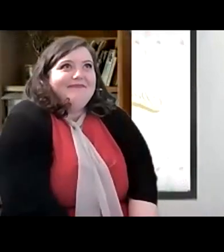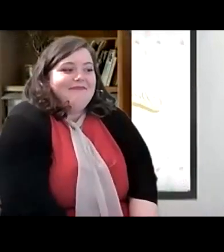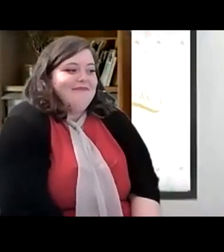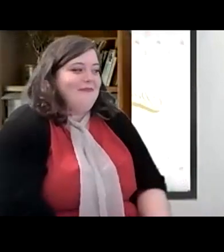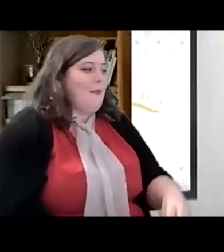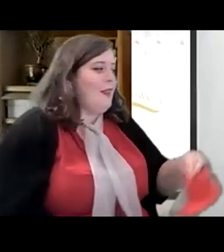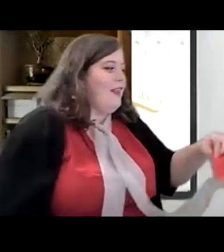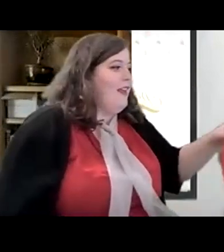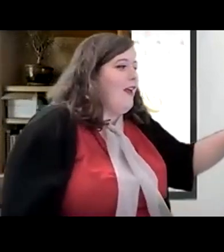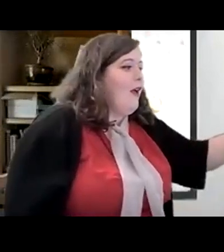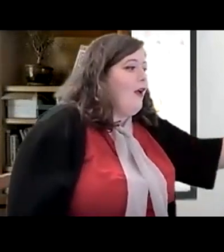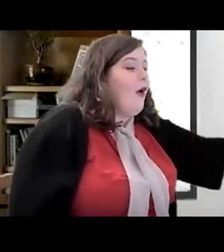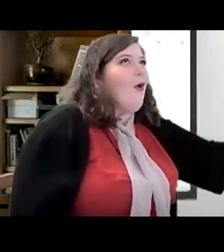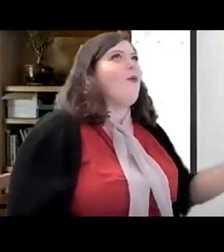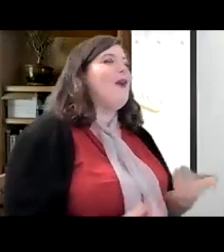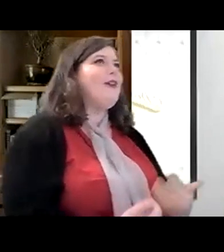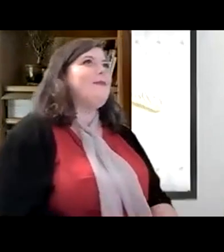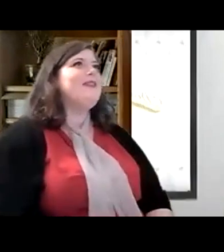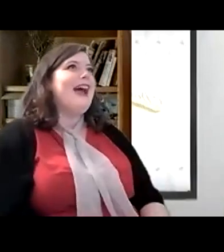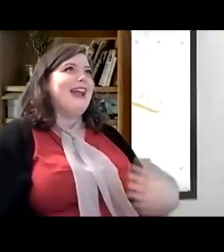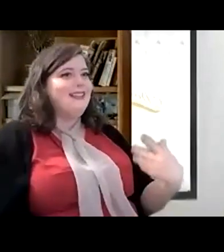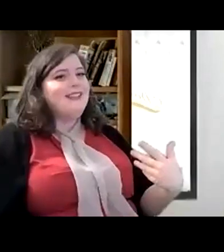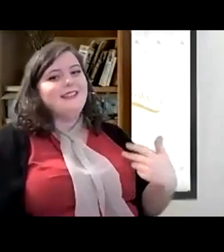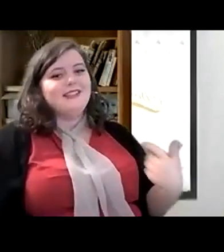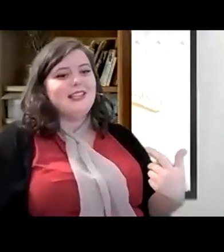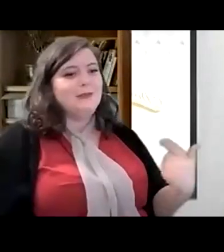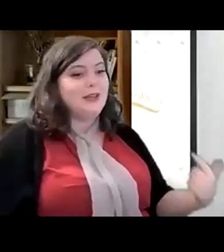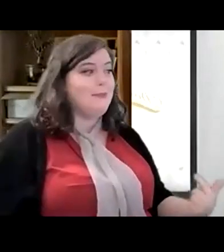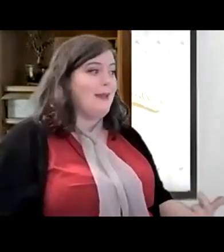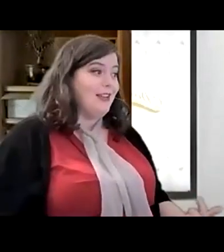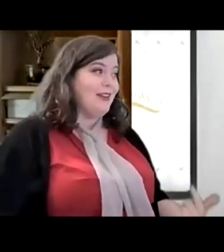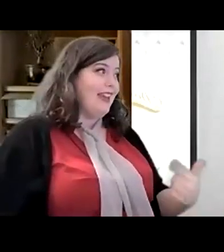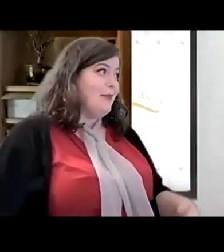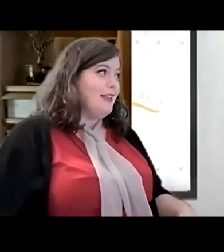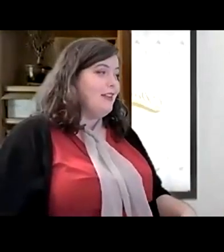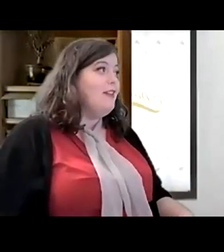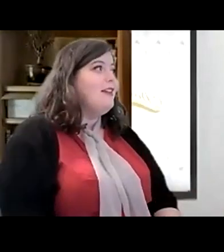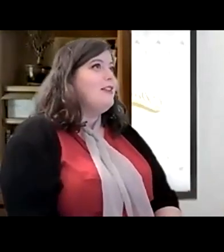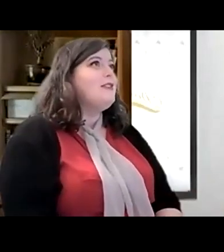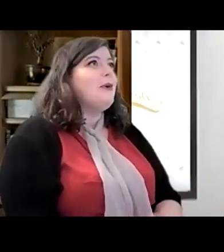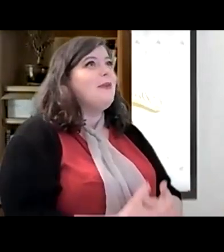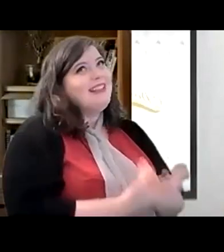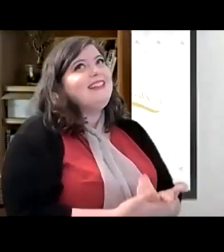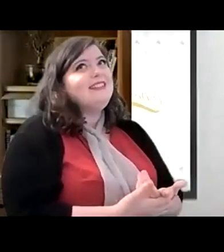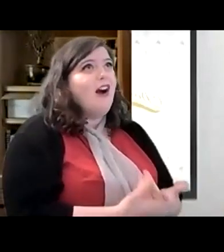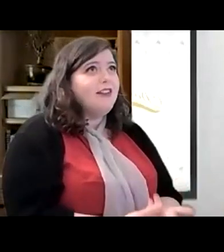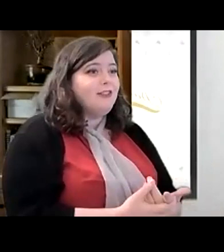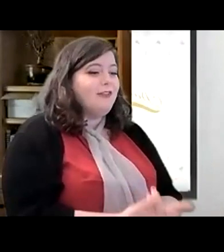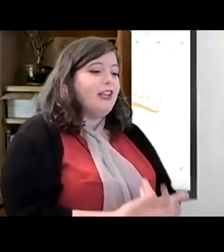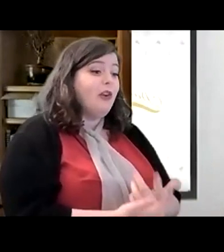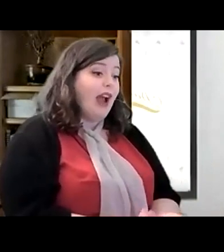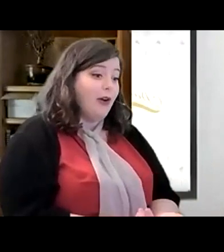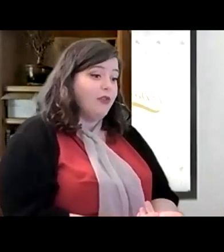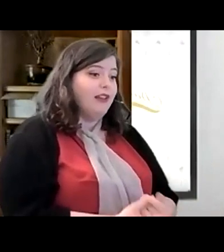What happened? Oh, well, I didn't get to see which banker came here, so it was a little hard